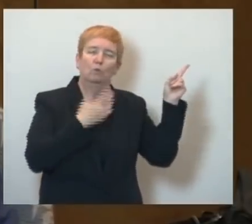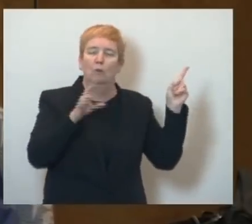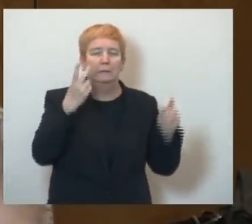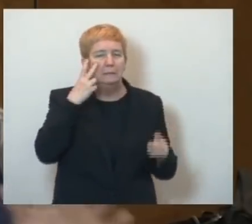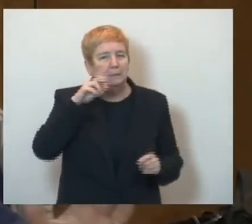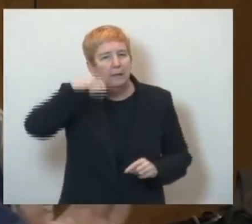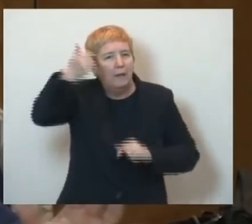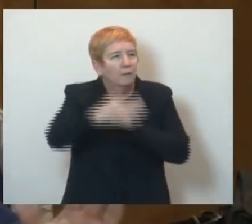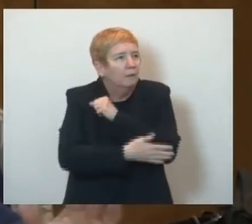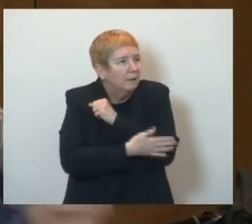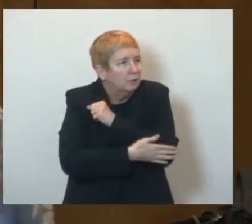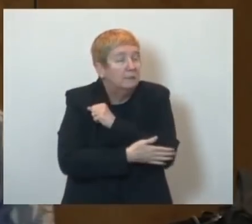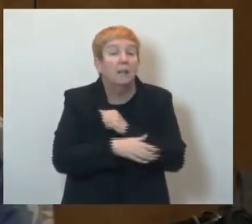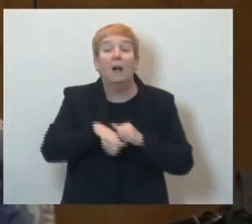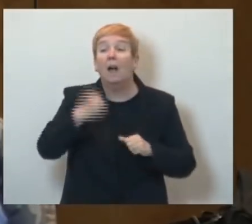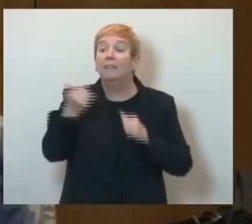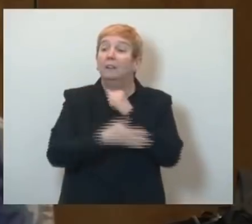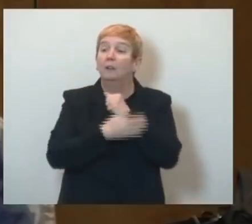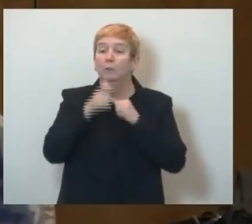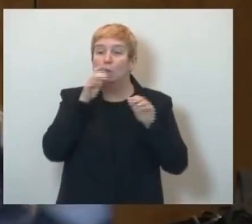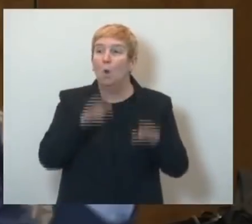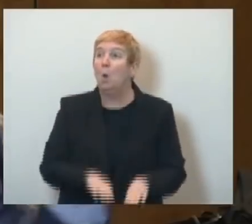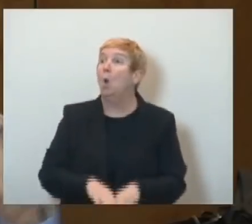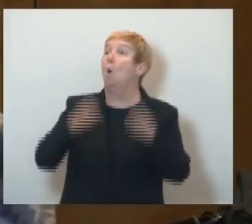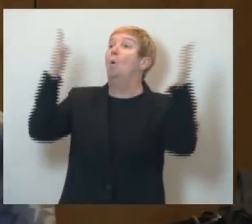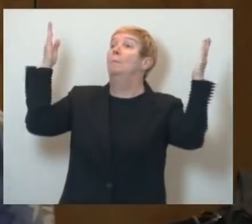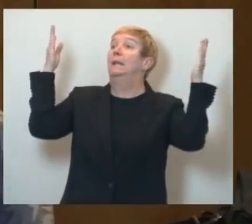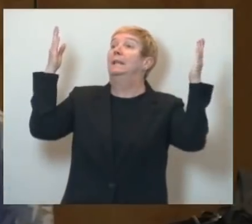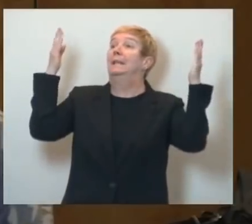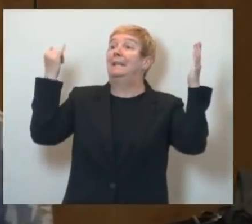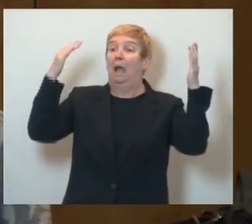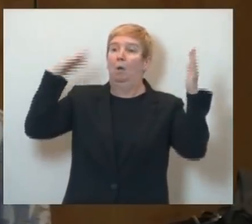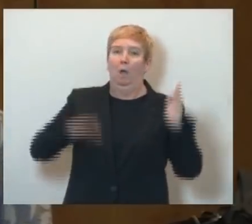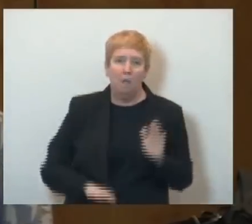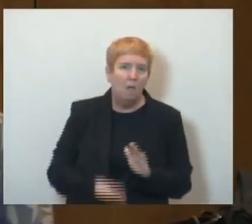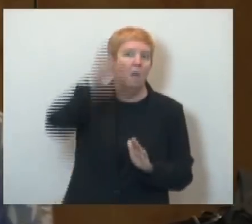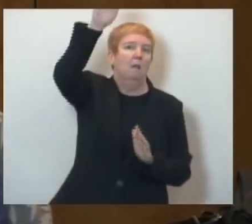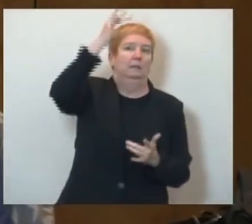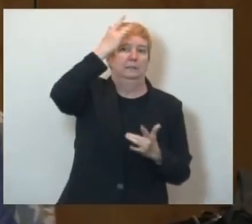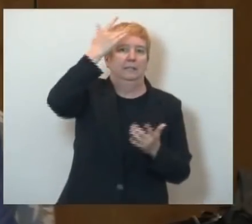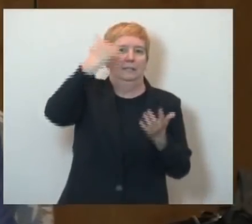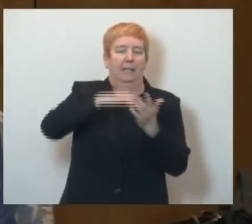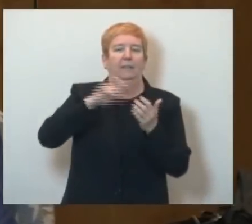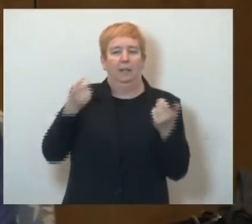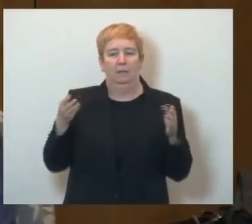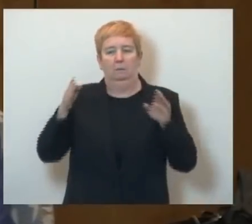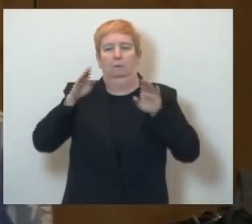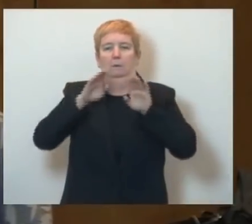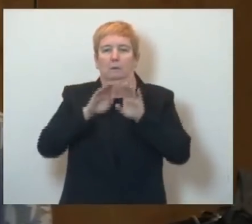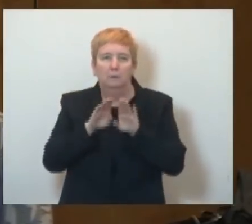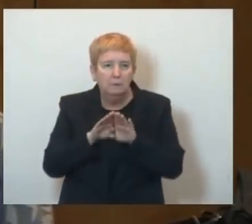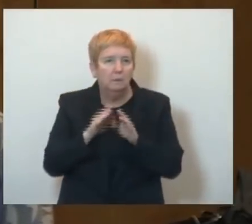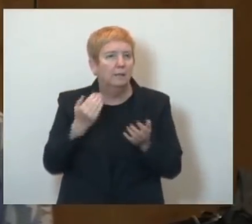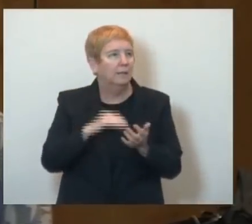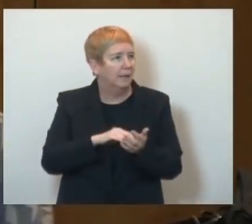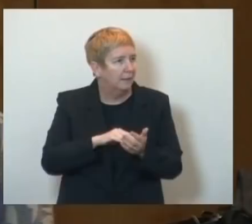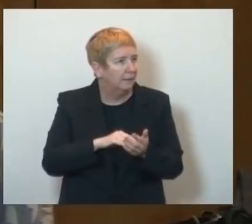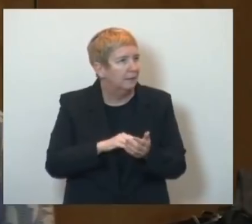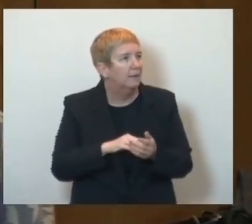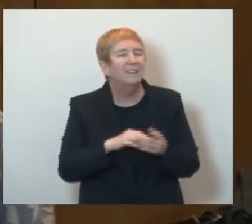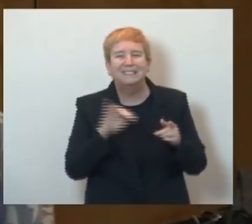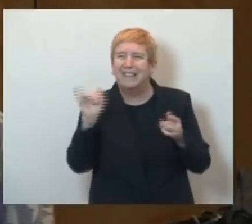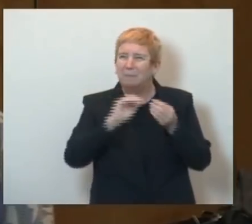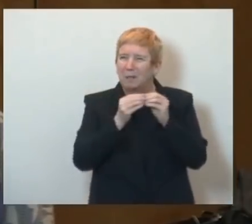who have opened up like this are now backpedaling and having to close down again and finding out that they had a big uptick in cases, like the curves I've showed you